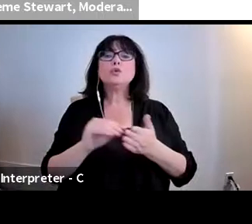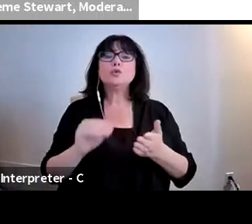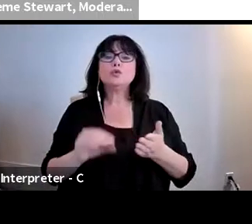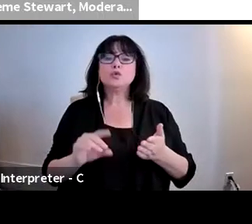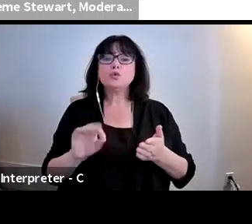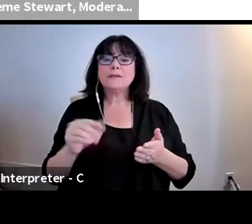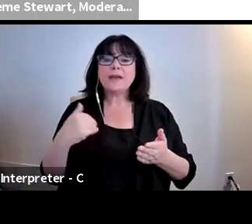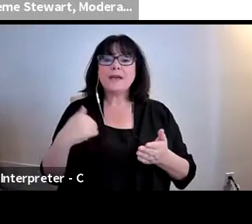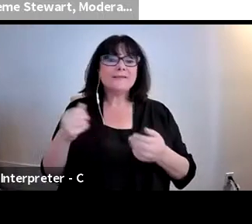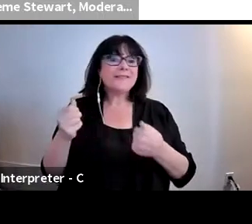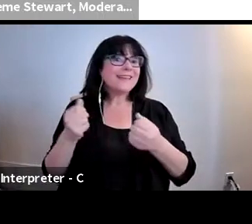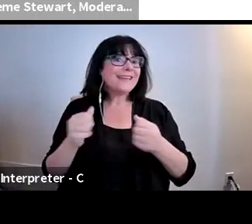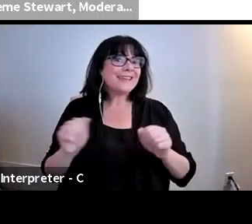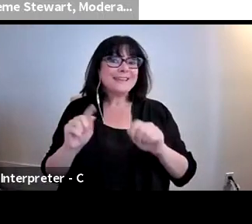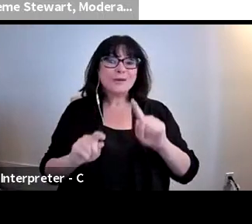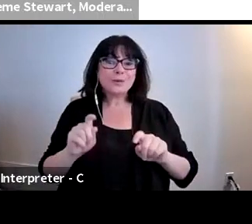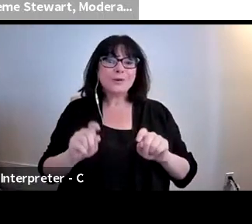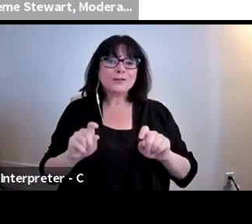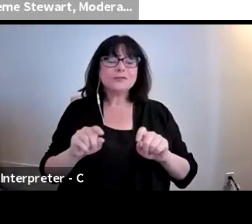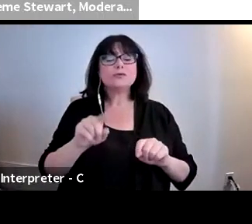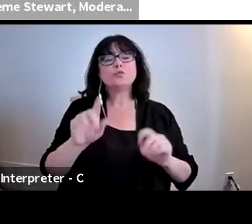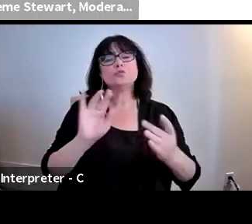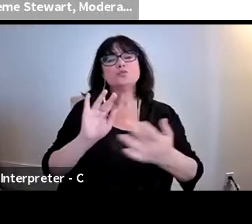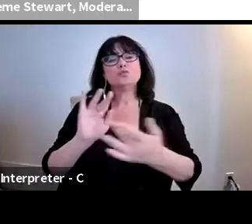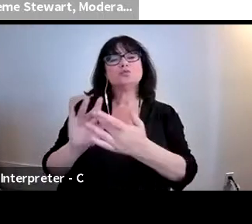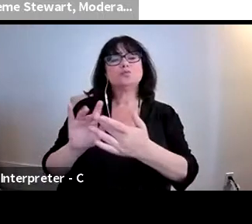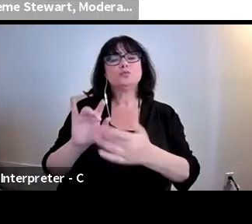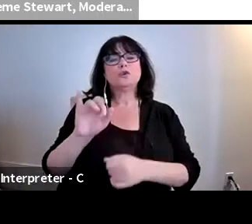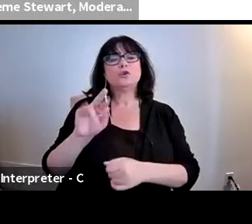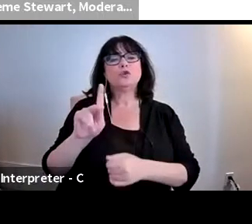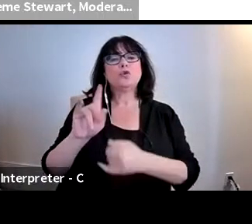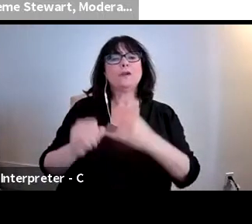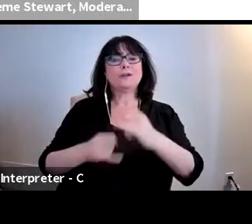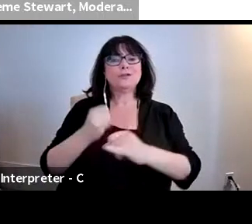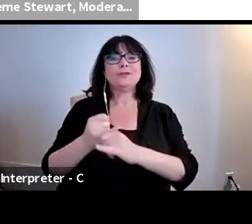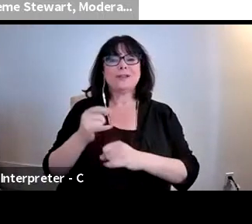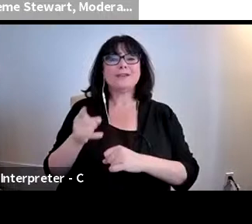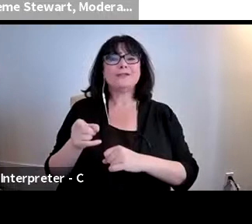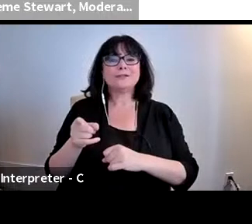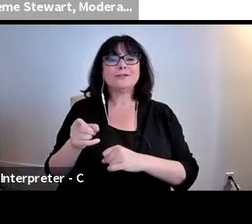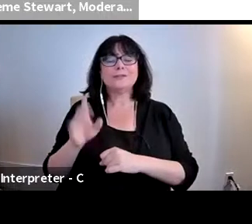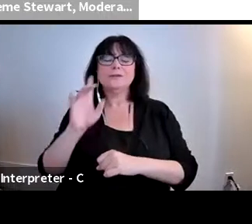York International, and they'll make sure that they respond immediately.